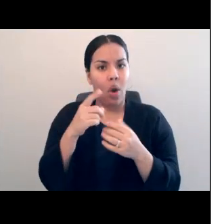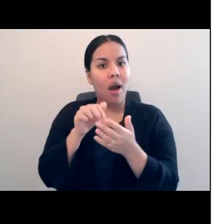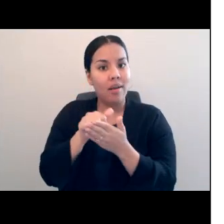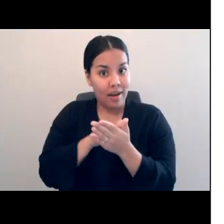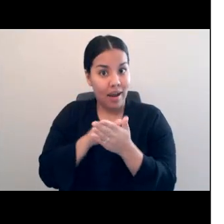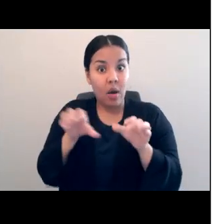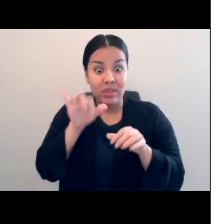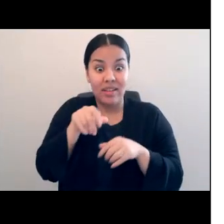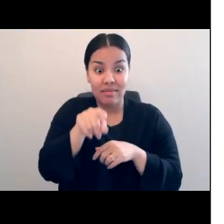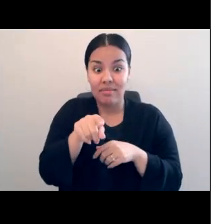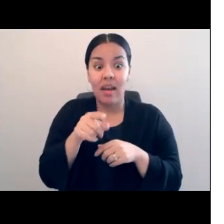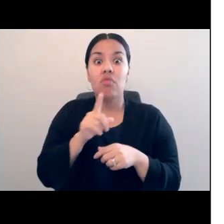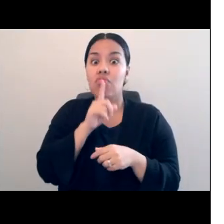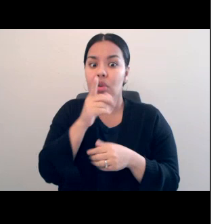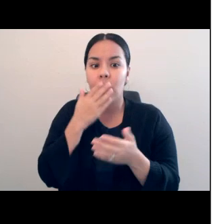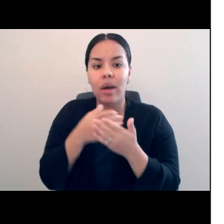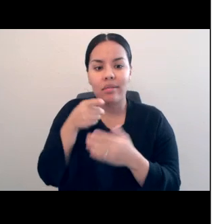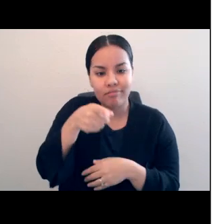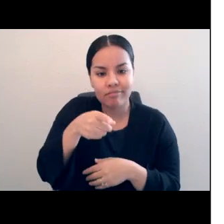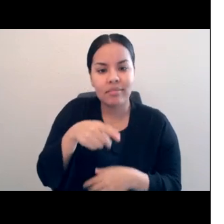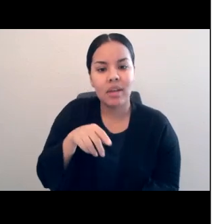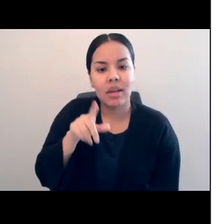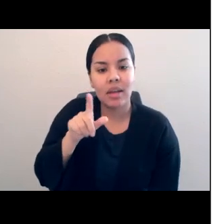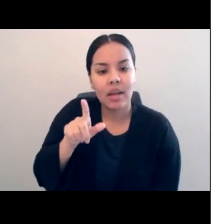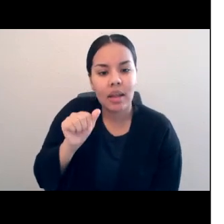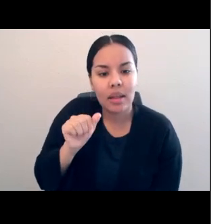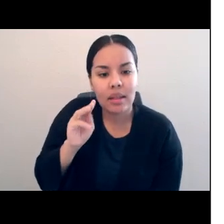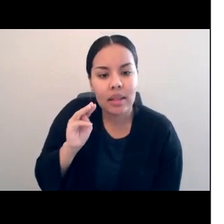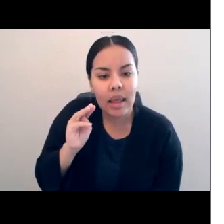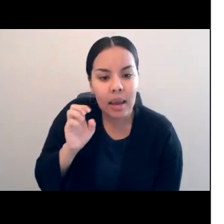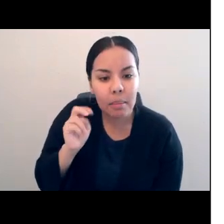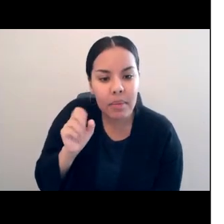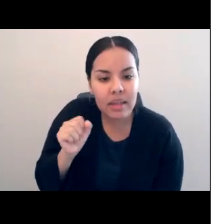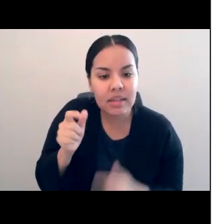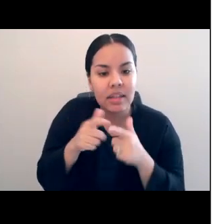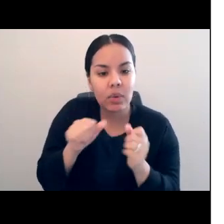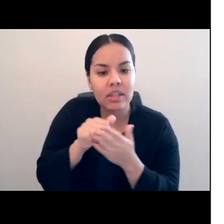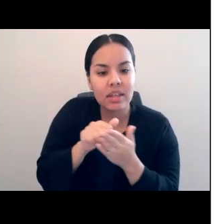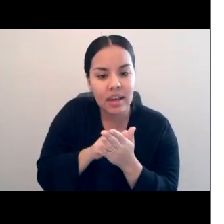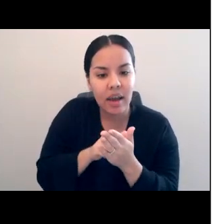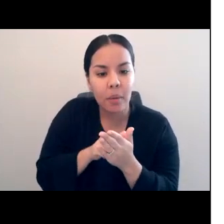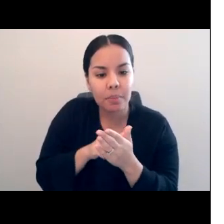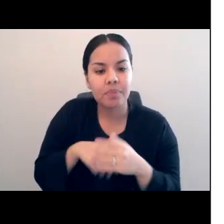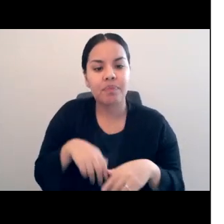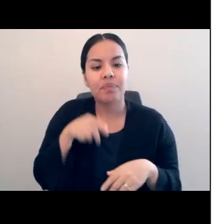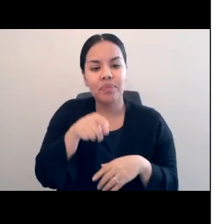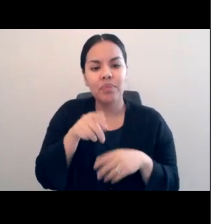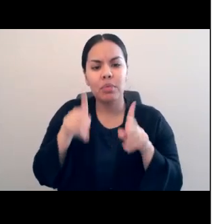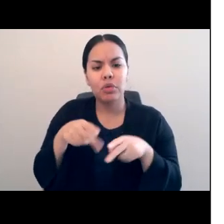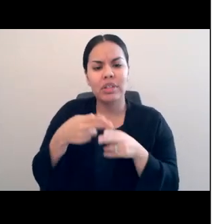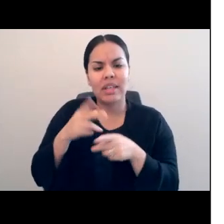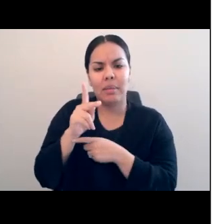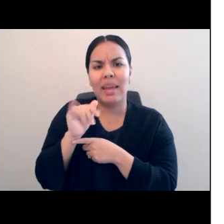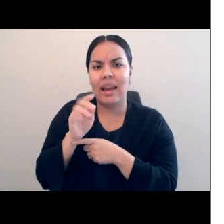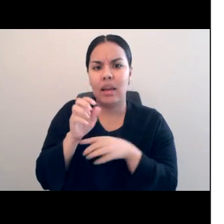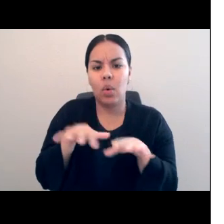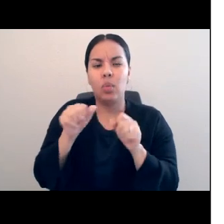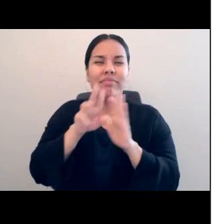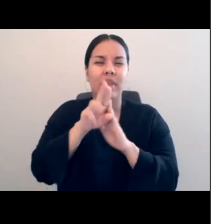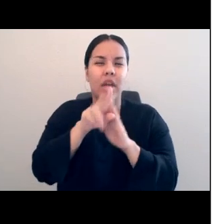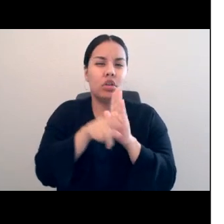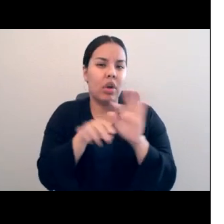well is the Layman's Linguist account that is hosted by Katie Whitcomb. So Katie has an undergraduate degree in